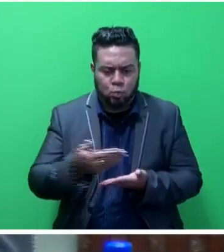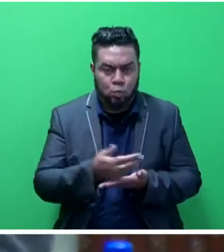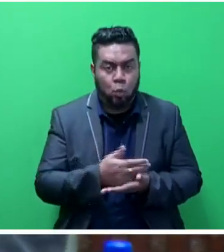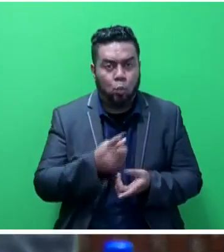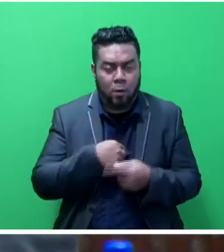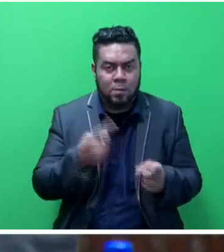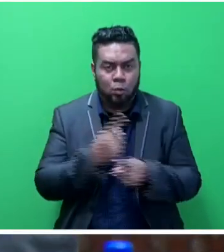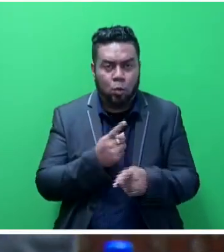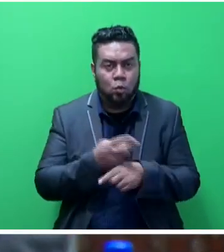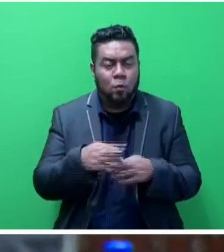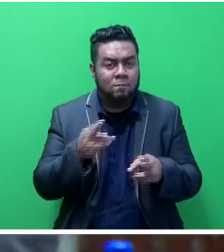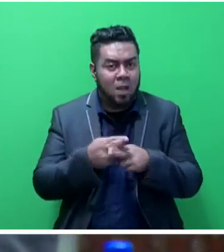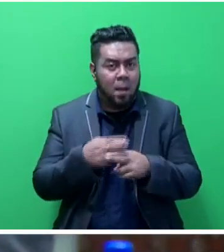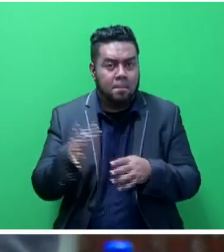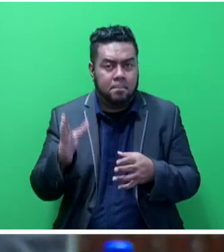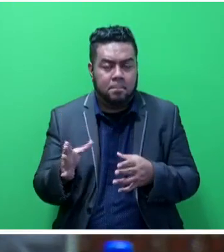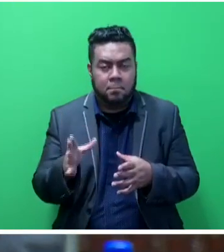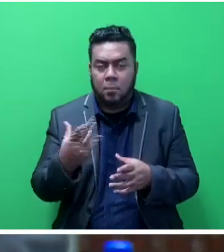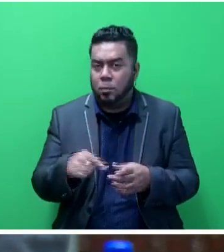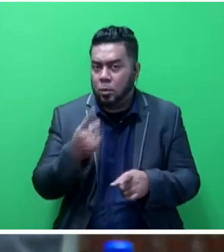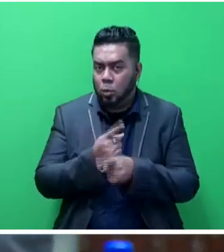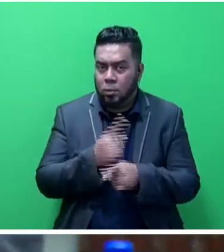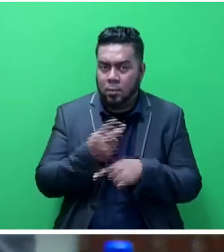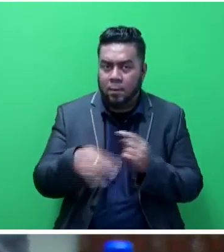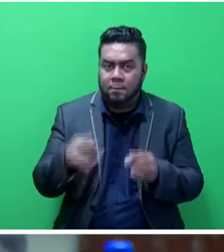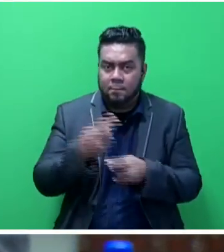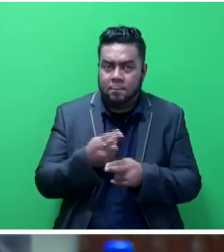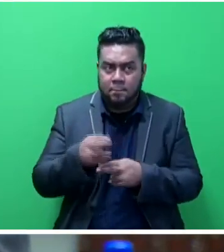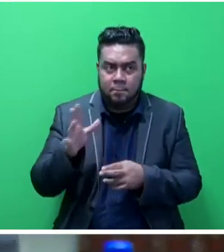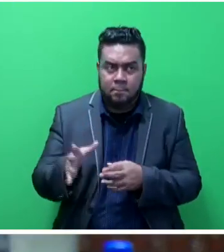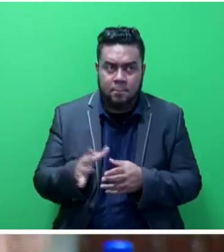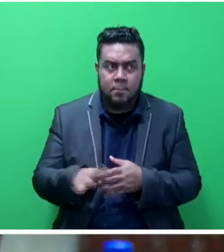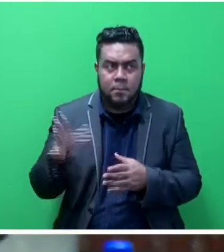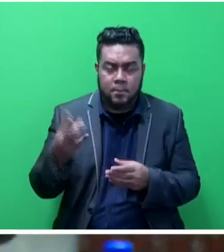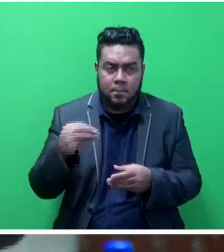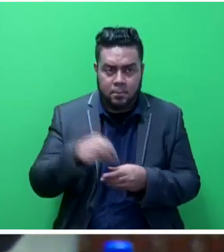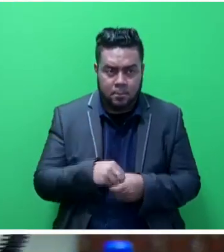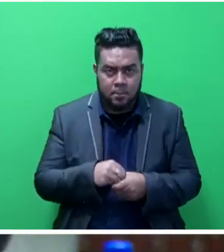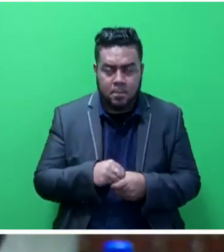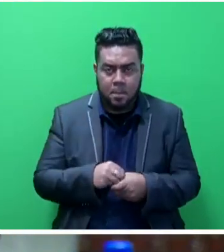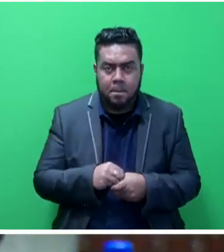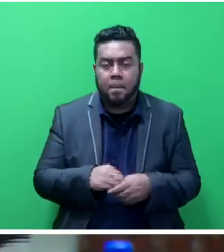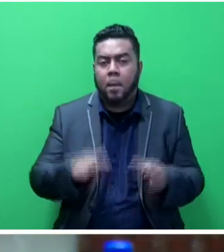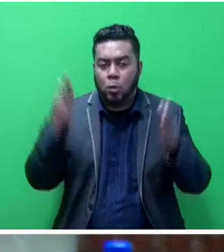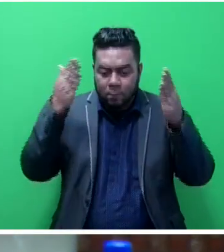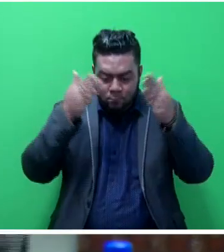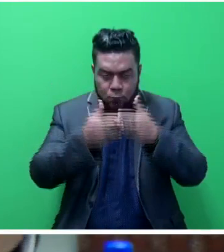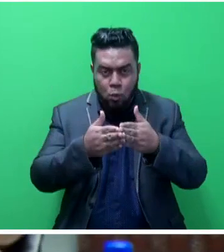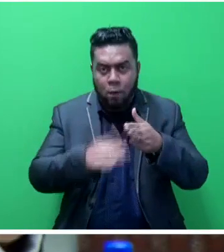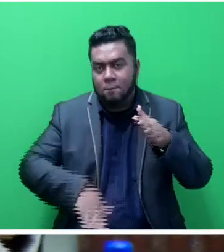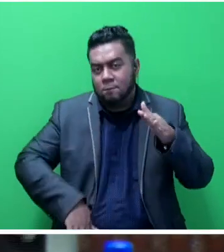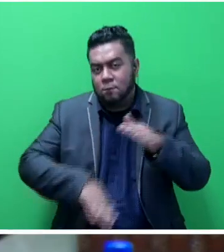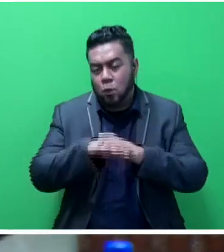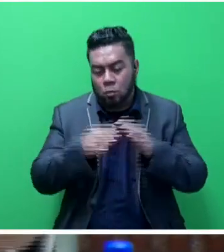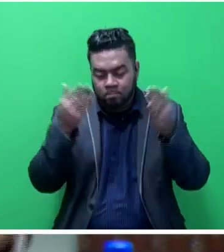been talking to farmers. We've been talking to farmers so that to get them to put full attention, full